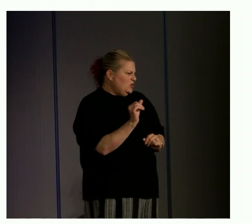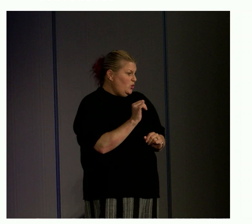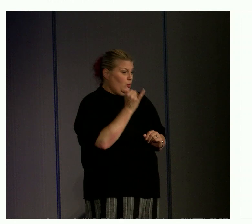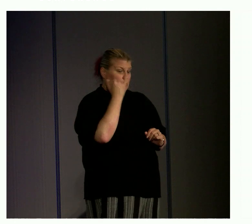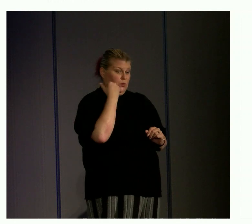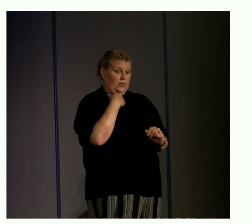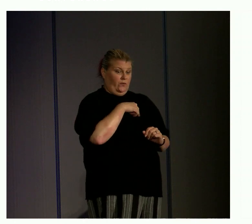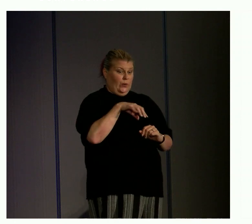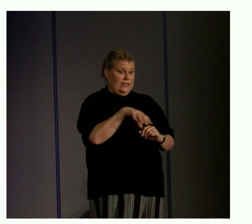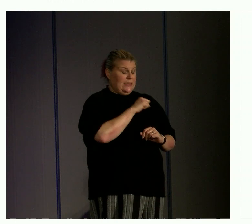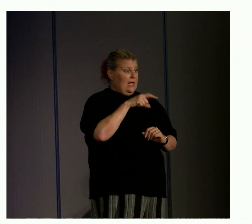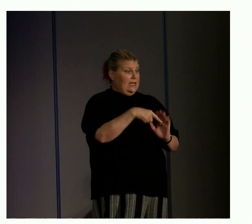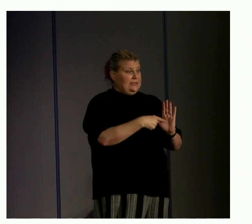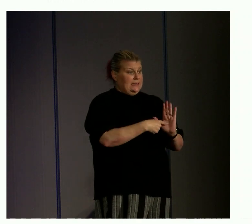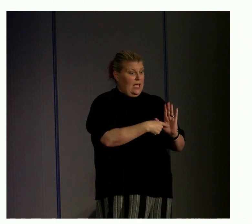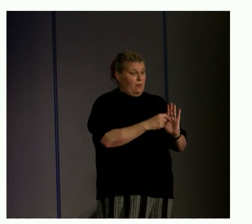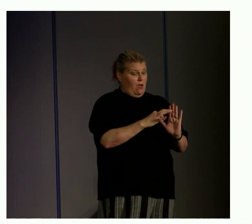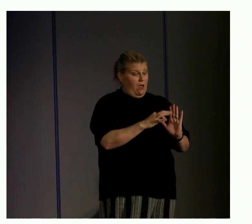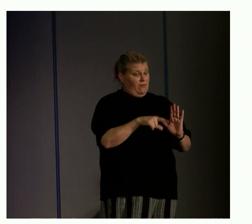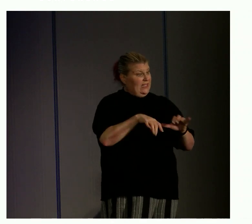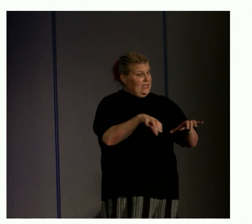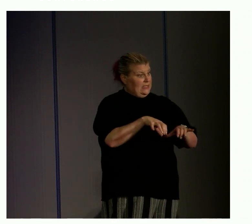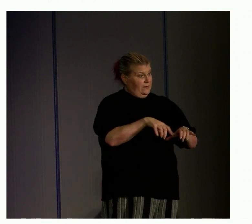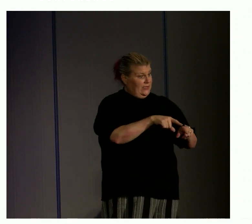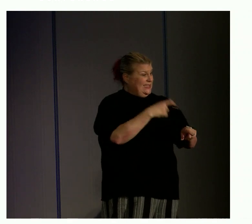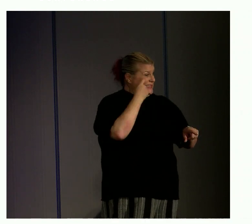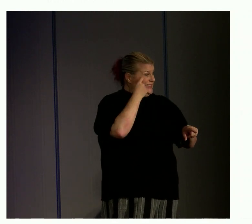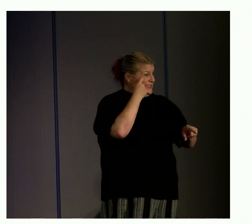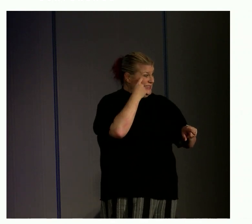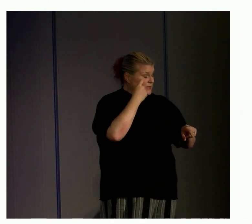if we take the example of this activity,